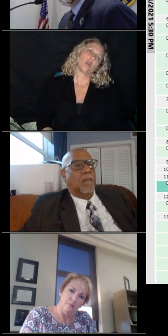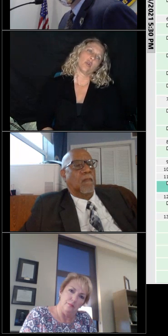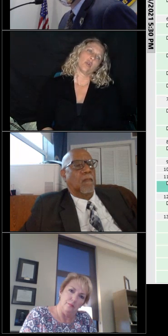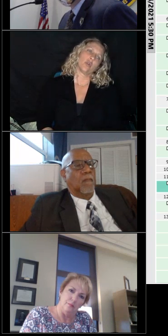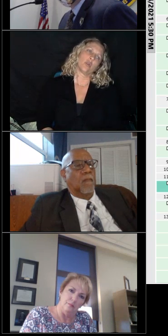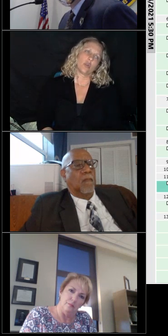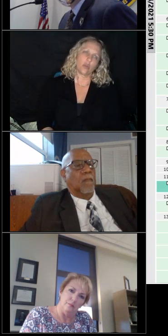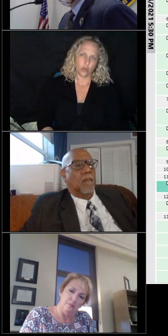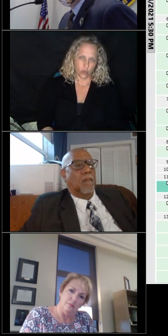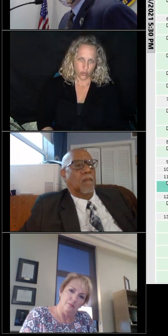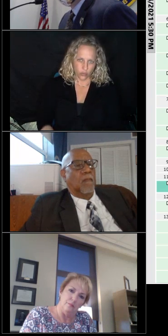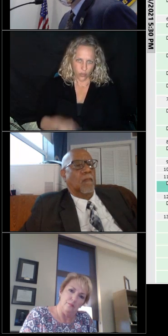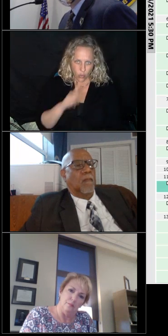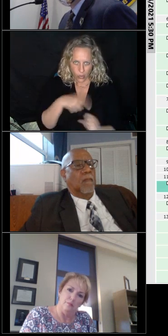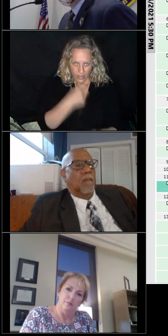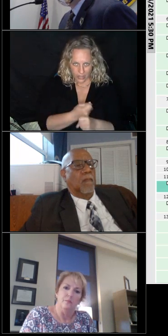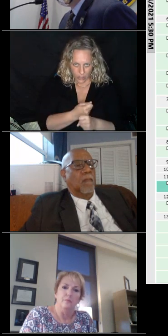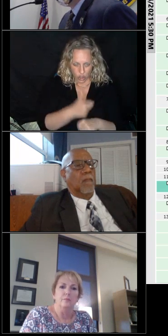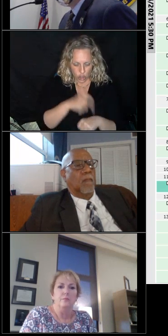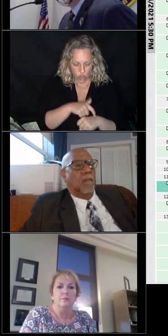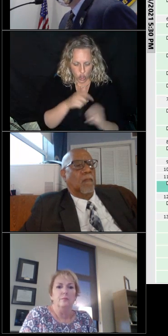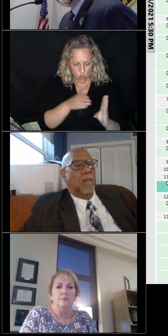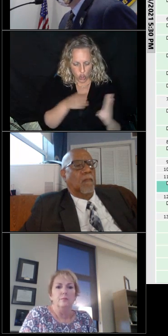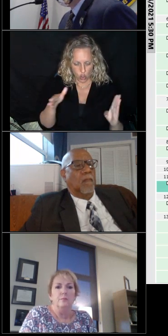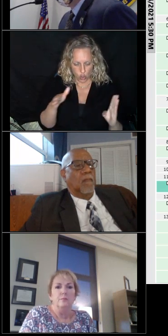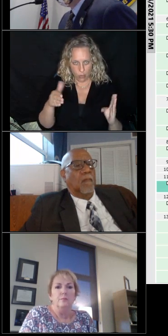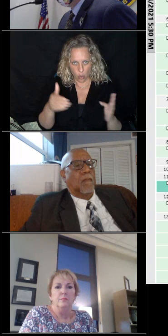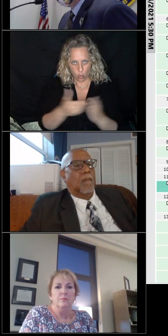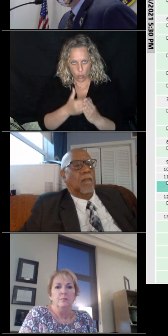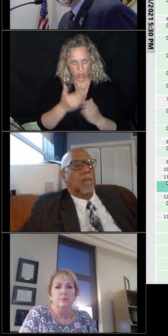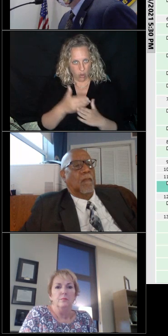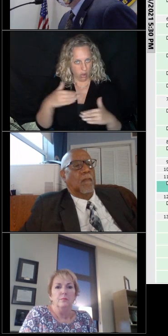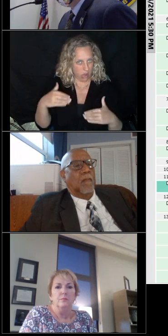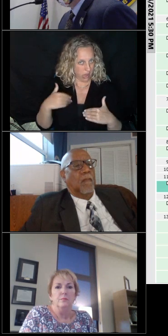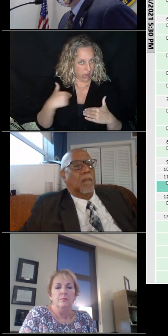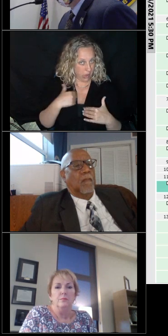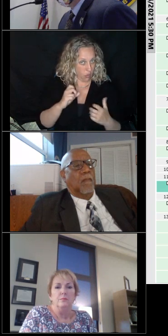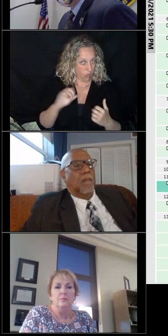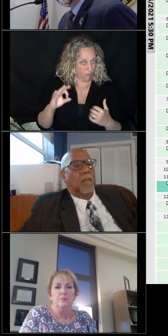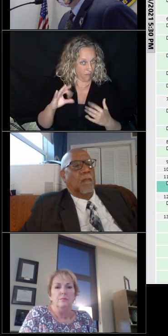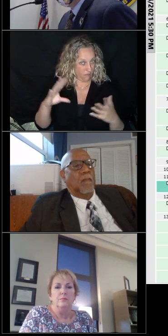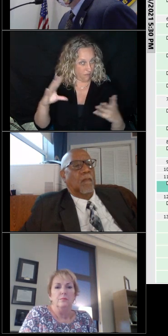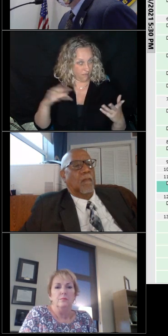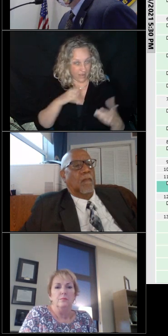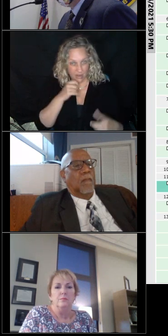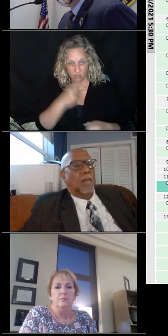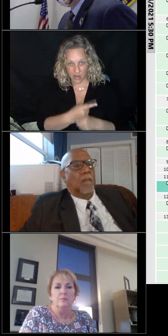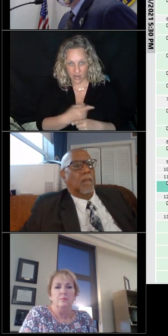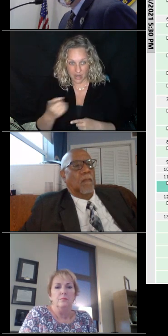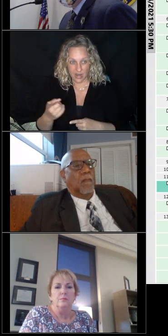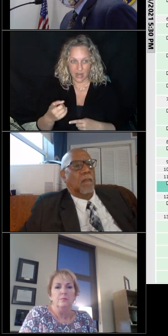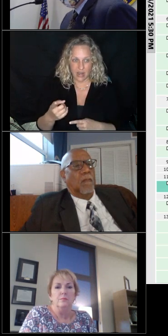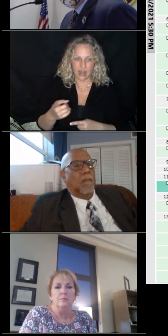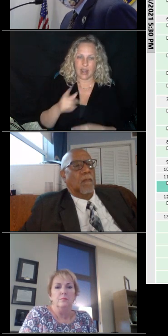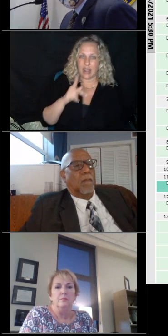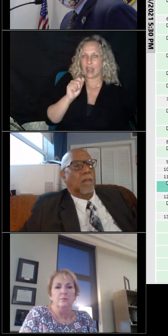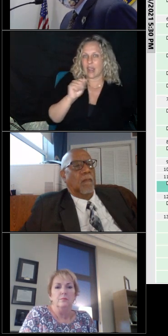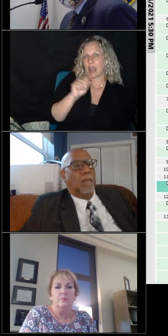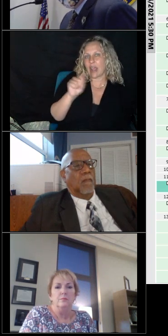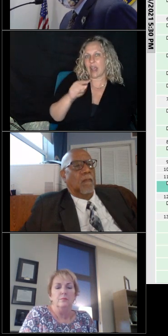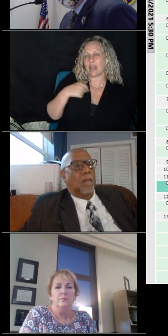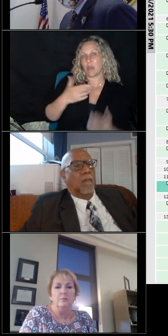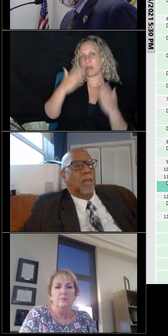For a 1 year term without renewing that 1 year term? if I just make a motion to appoint a new vice